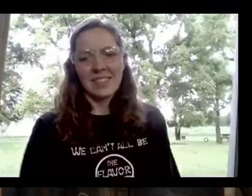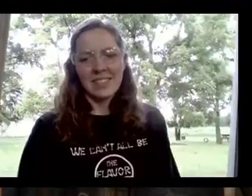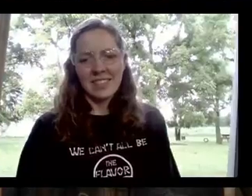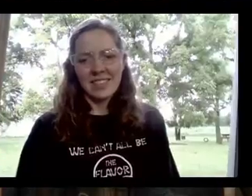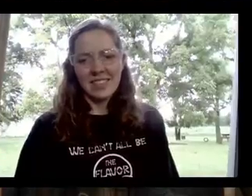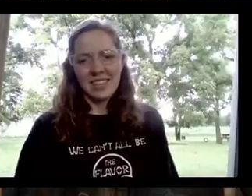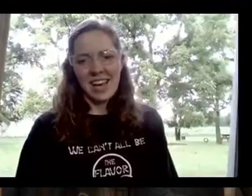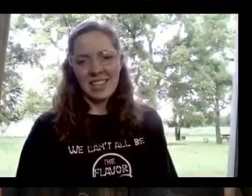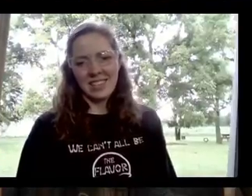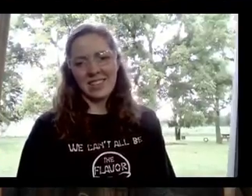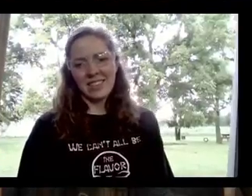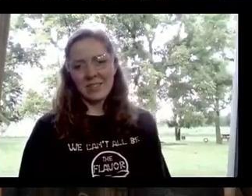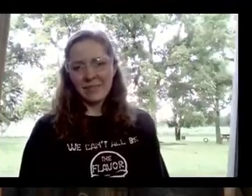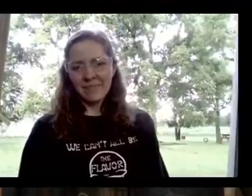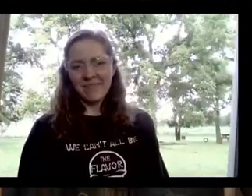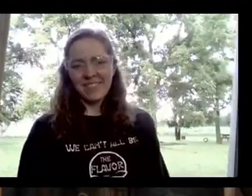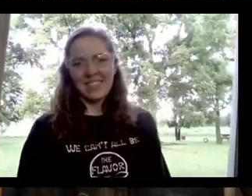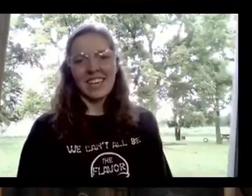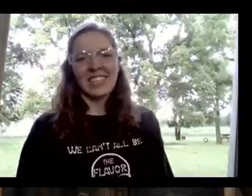comment section.